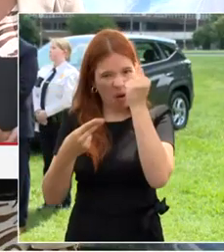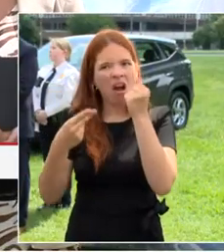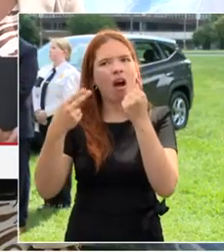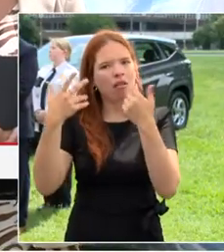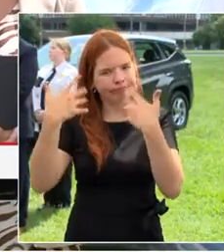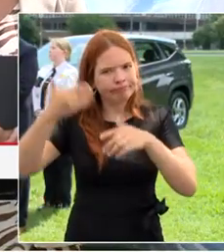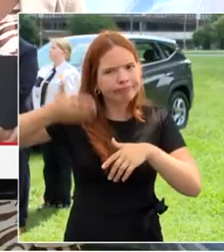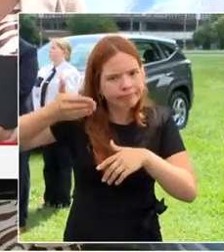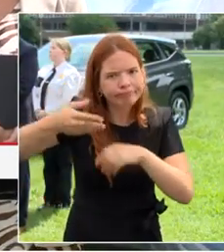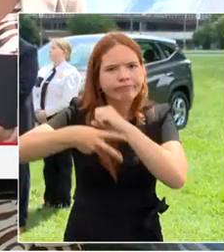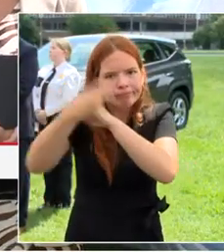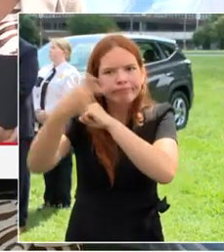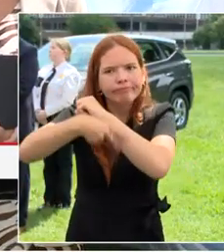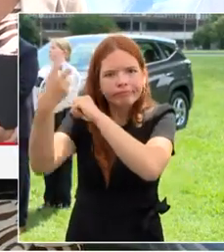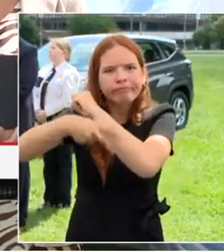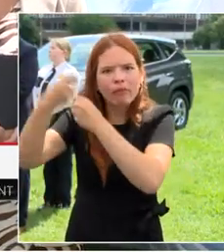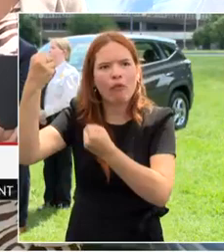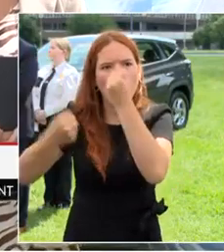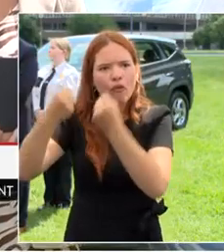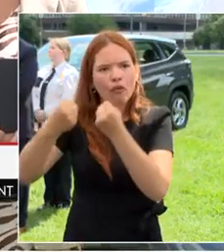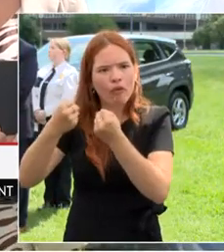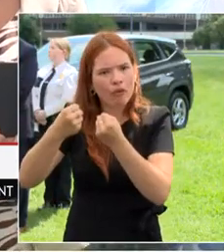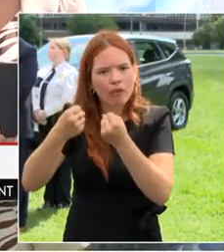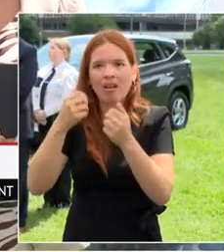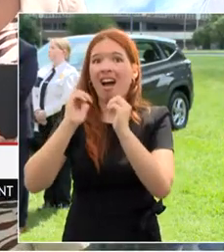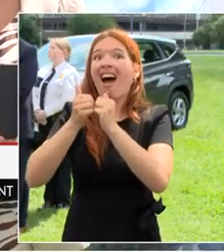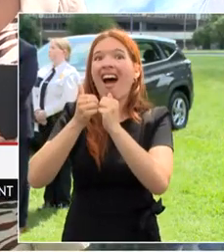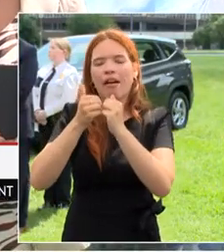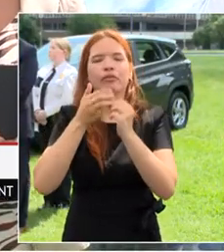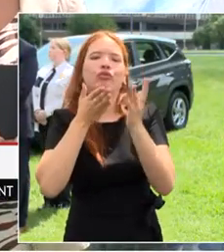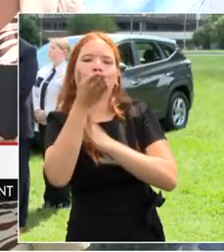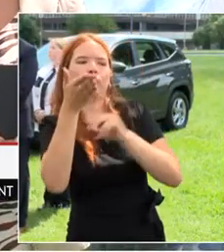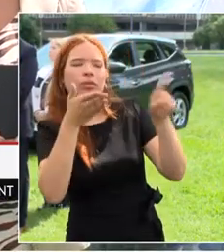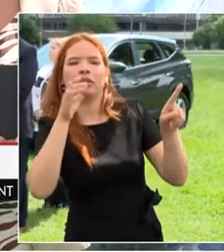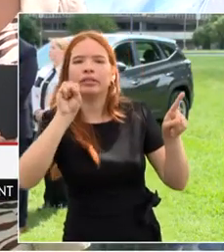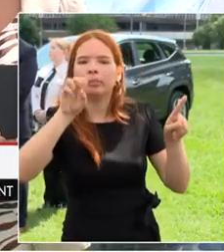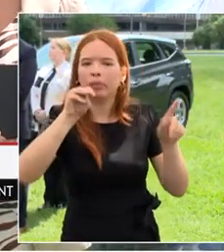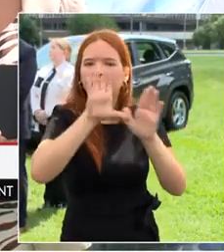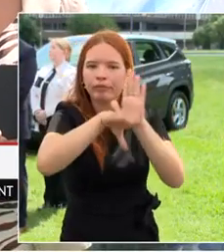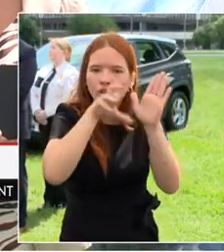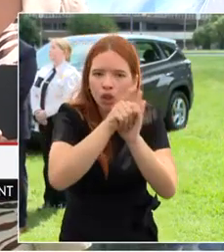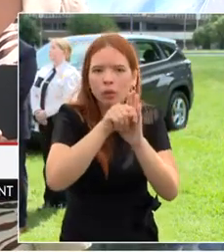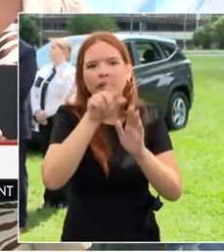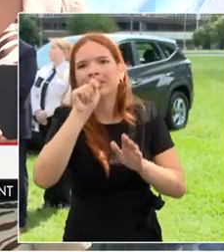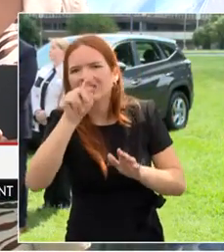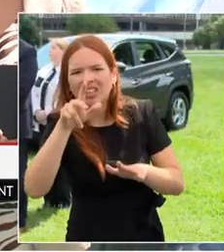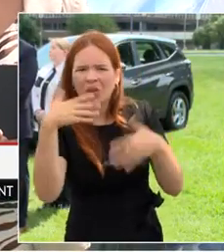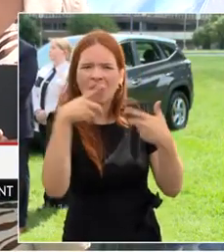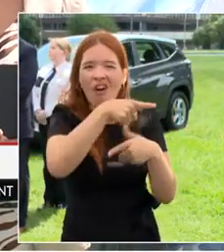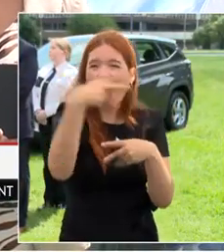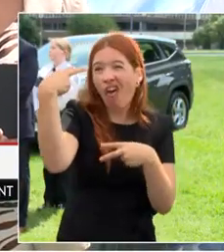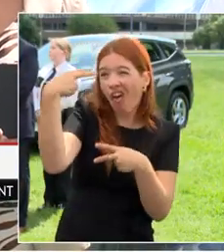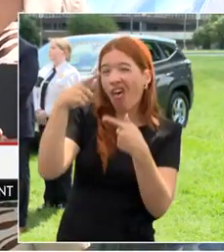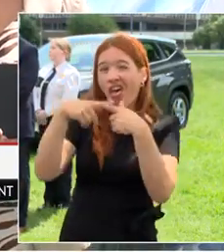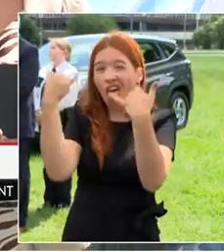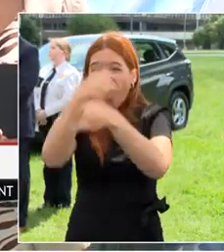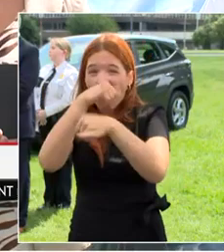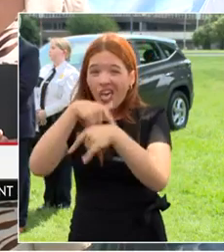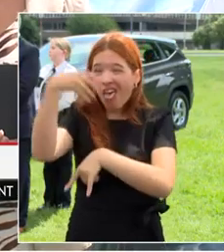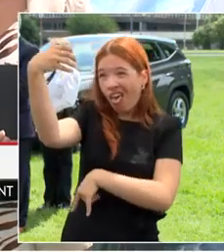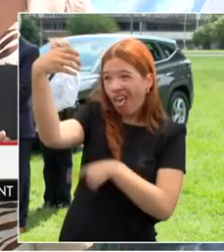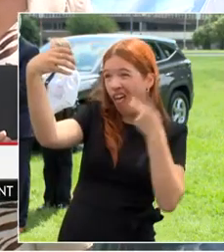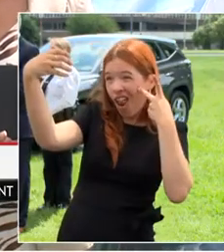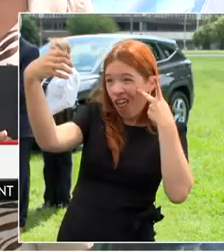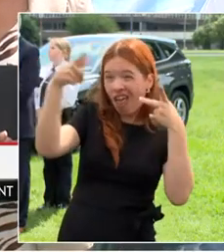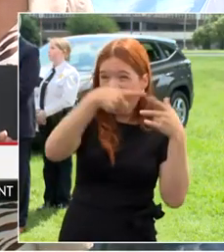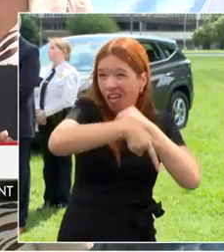USB cable. Here in the district, year to date, we've seen more than 1,400 Hyundai vehicles stolen, and some of those are being